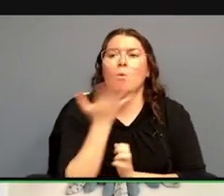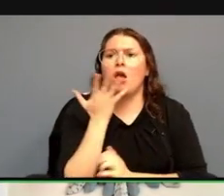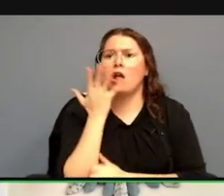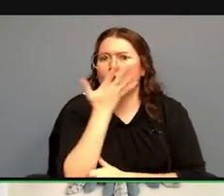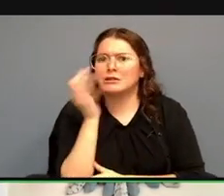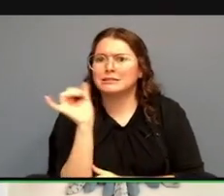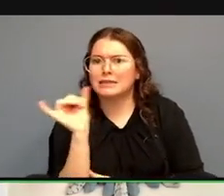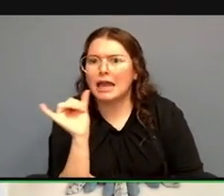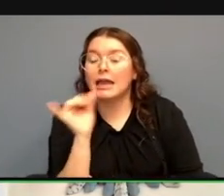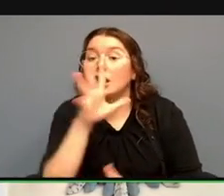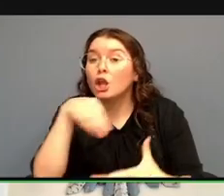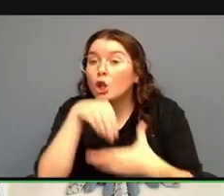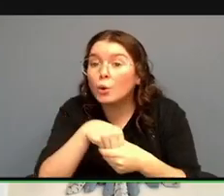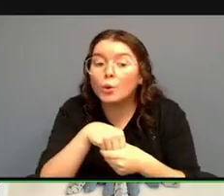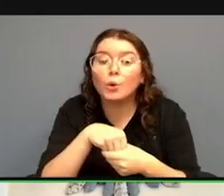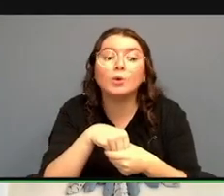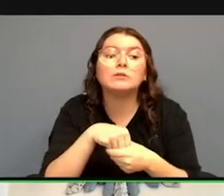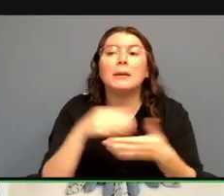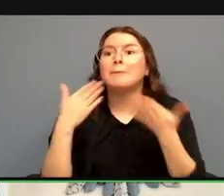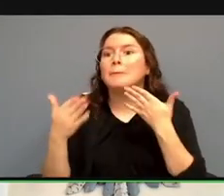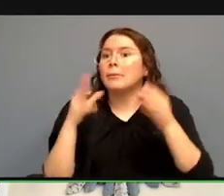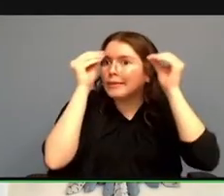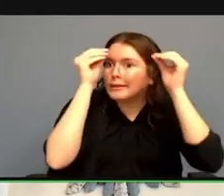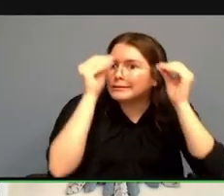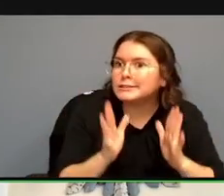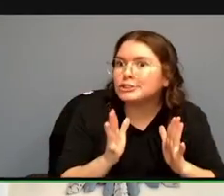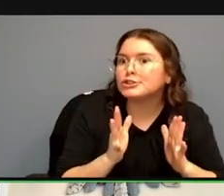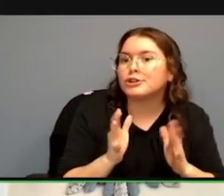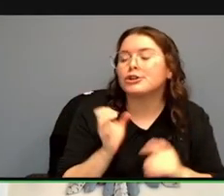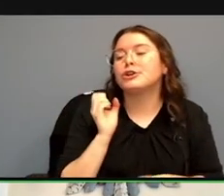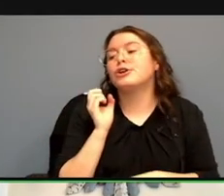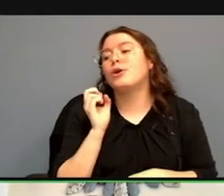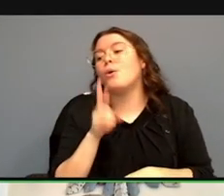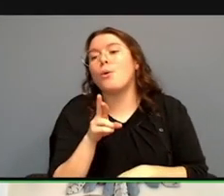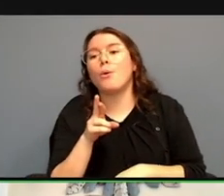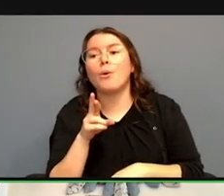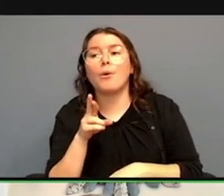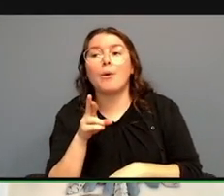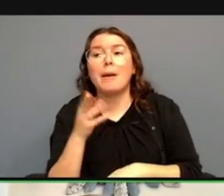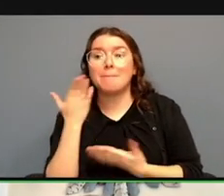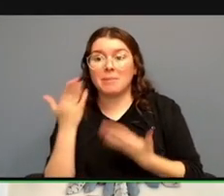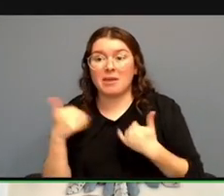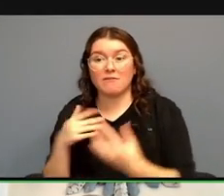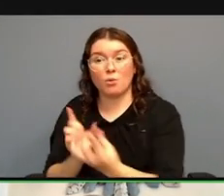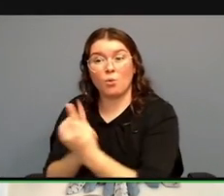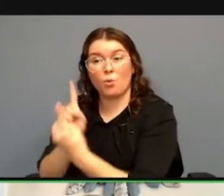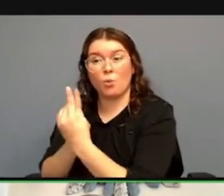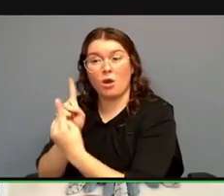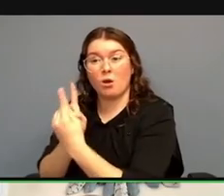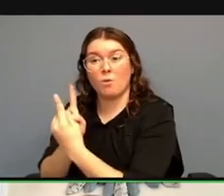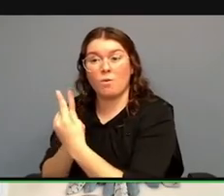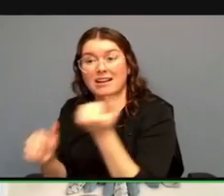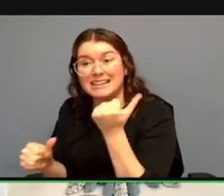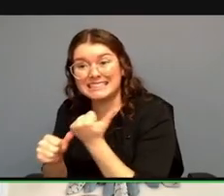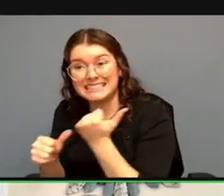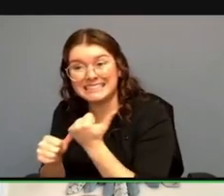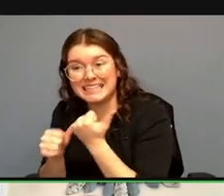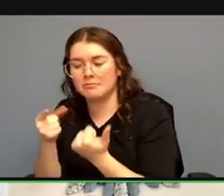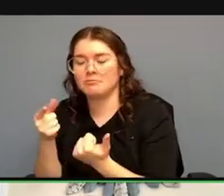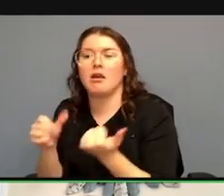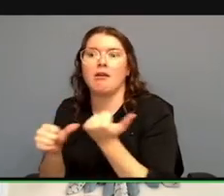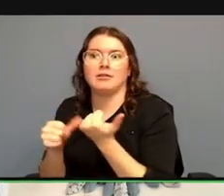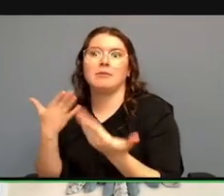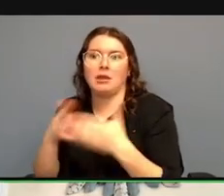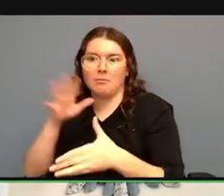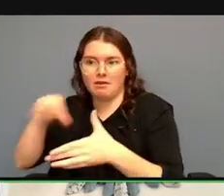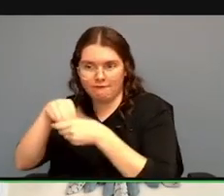include the teacher, if a child has a one-on-one aide, that aide might be involved in the